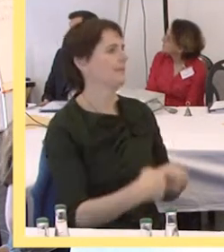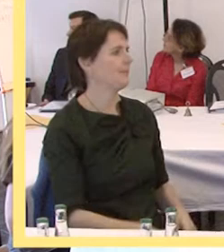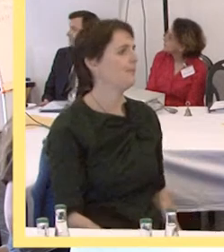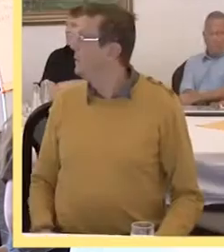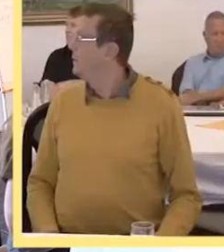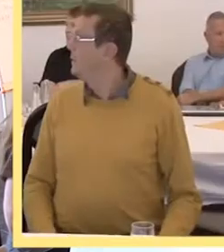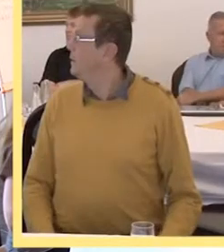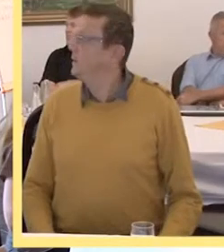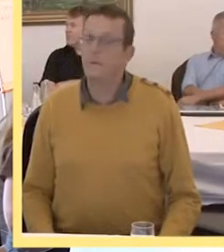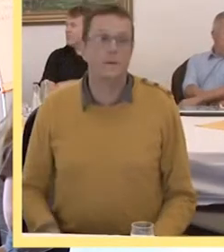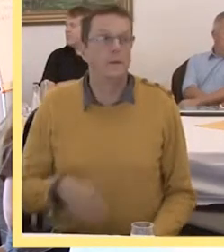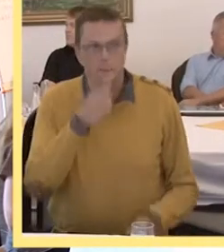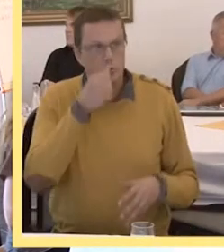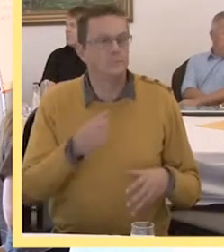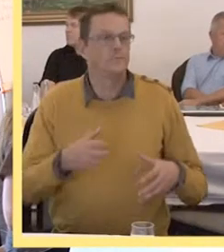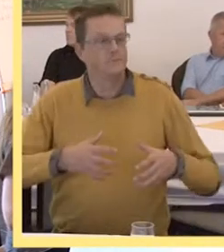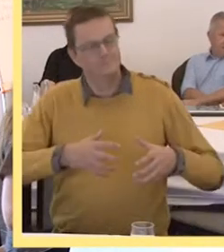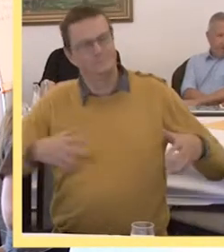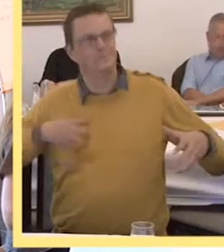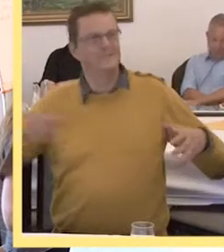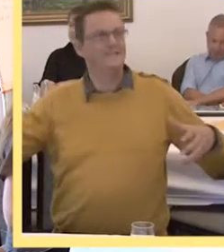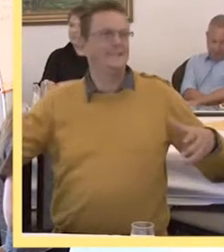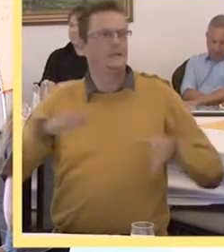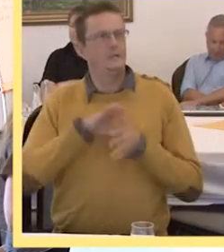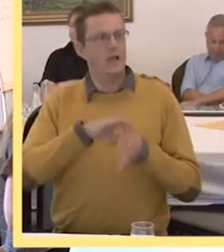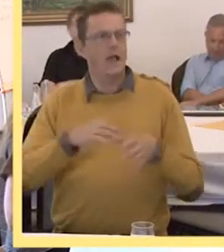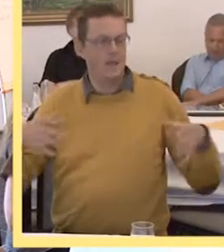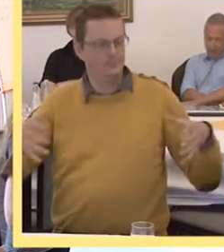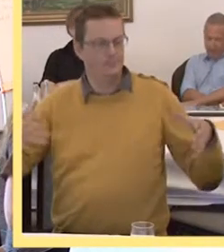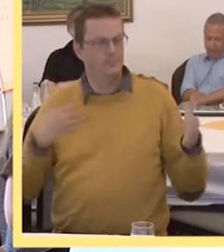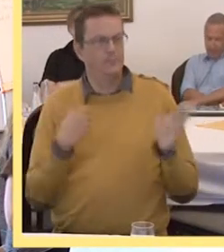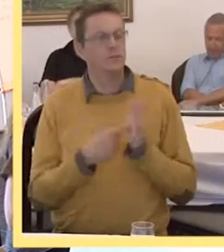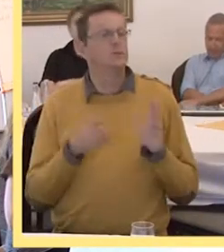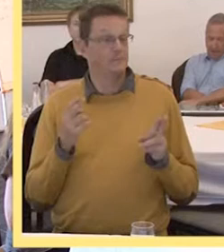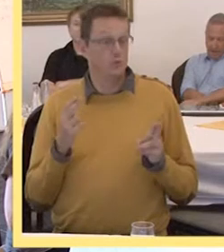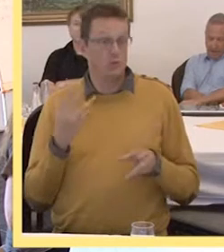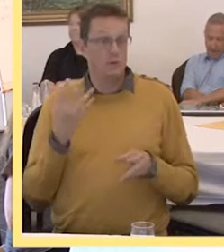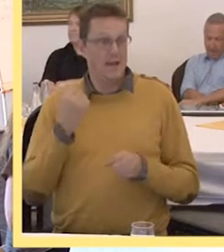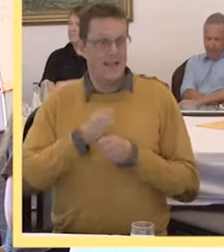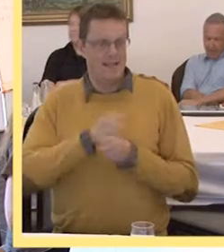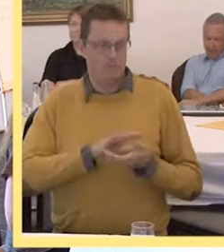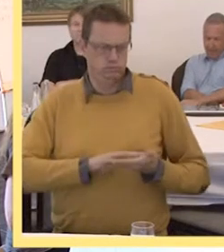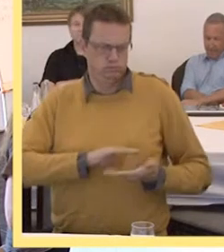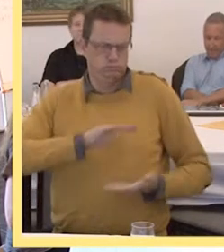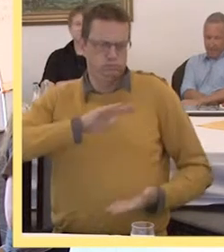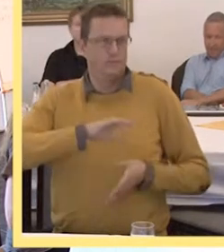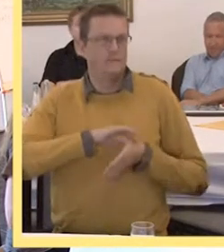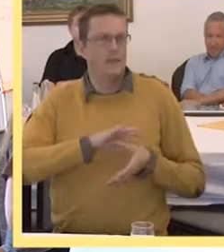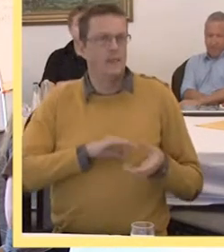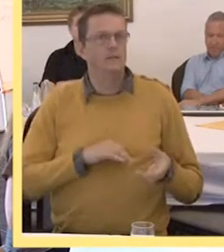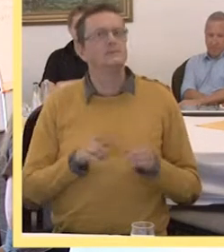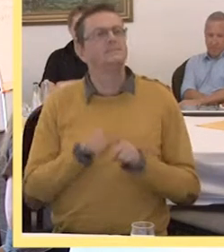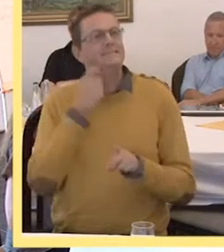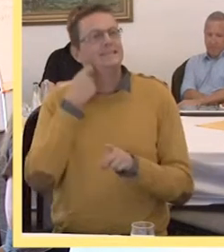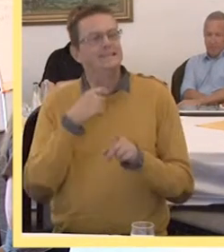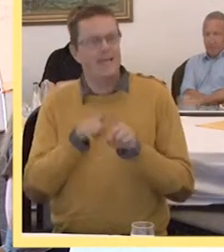I will now come to the comprehensive guideline, because we are now starting, or just